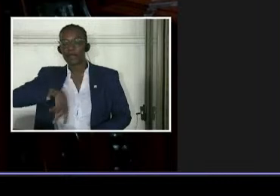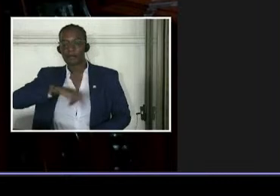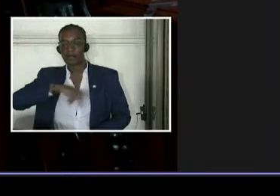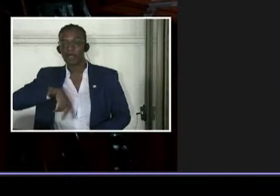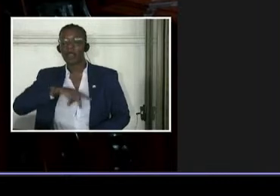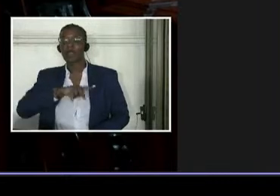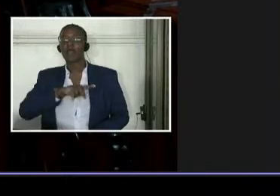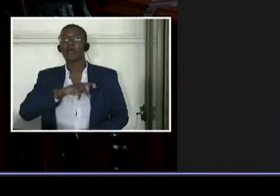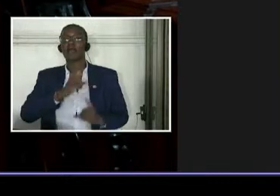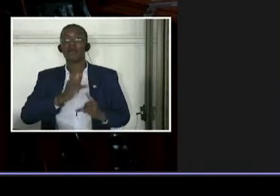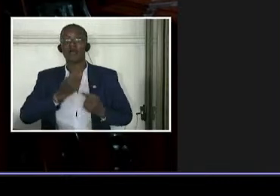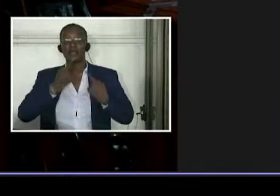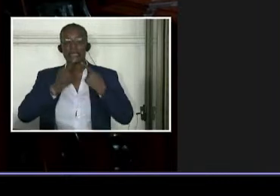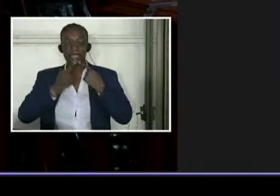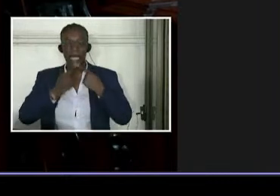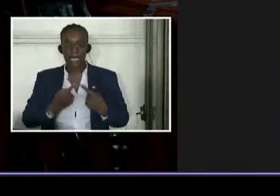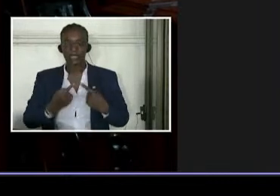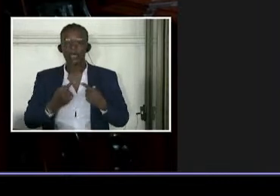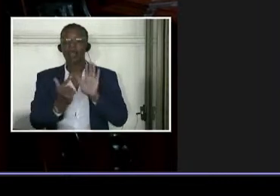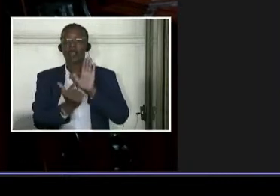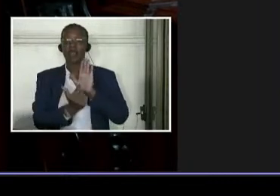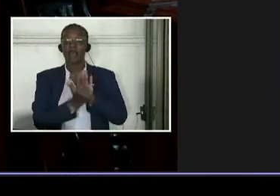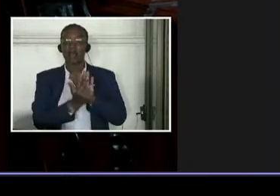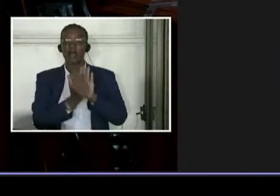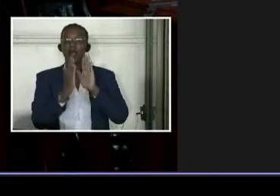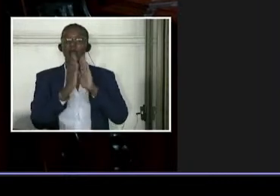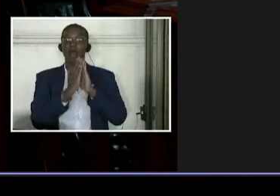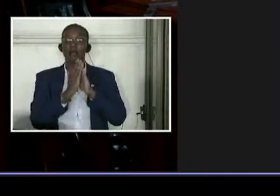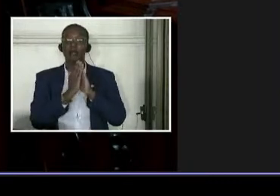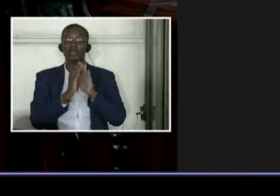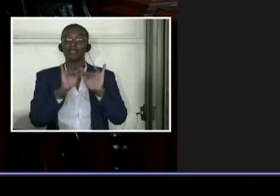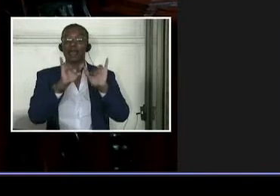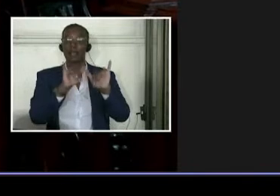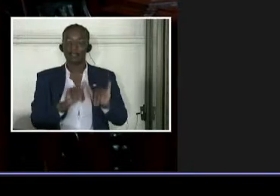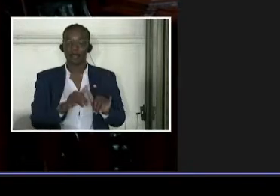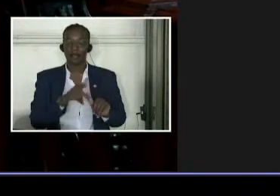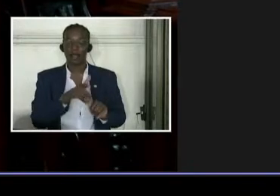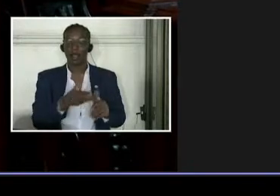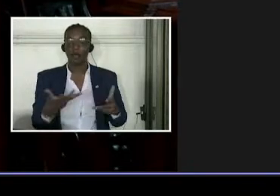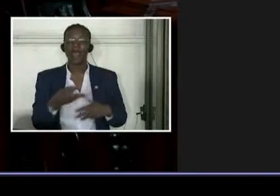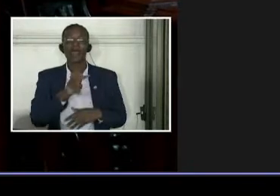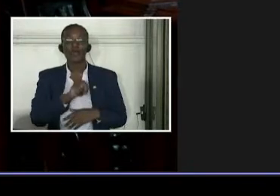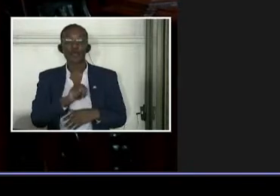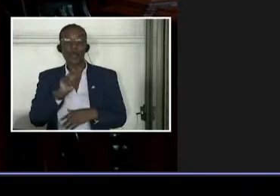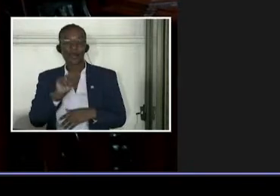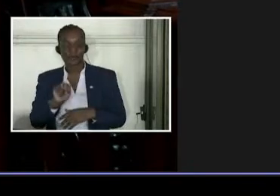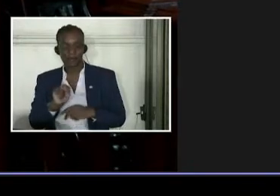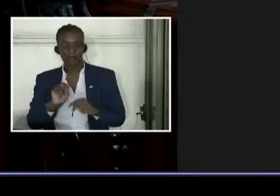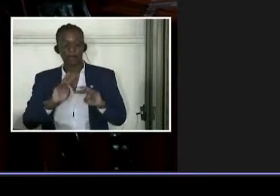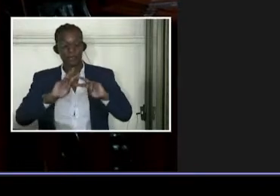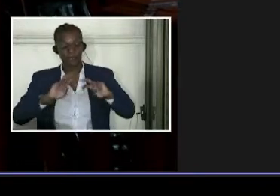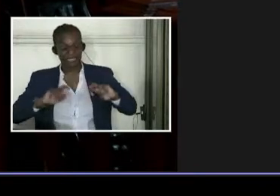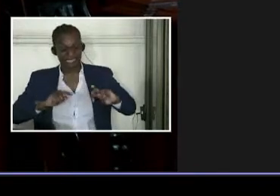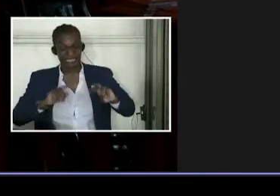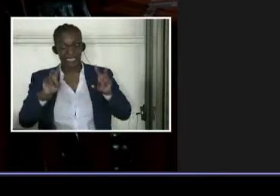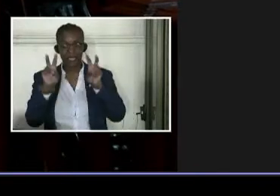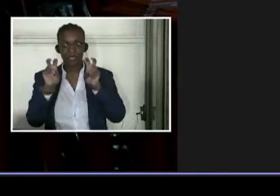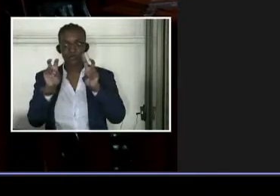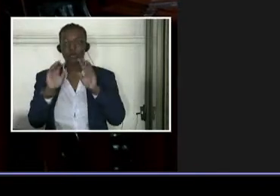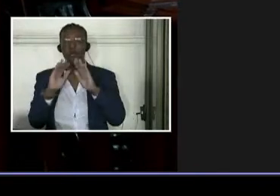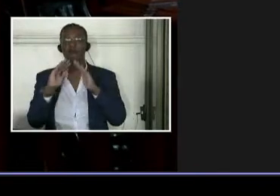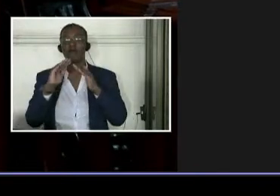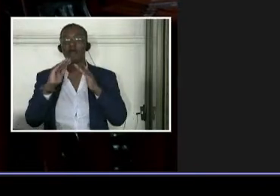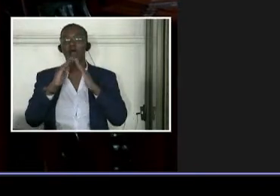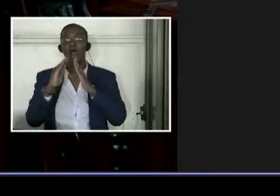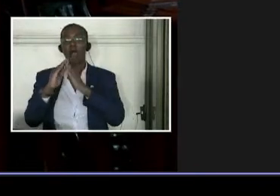charge illegal occupiers of houses in Siyahlalala housing project in Newcastle. We'll further investigate the issues of housing projects